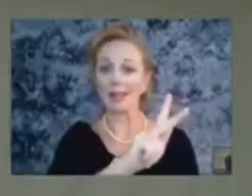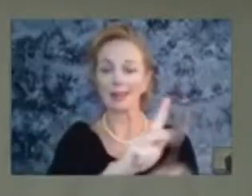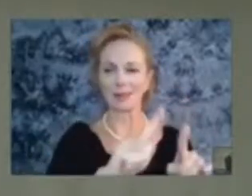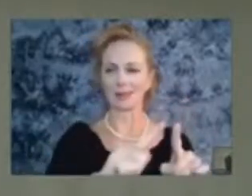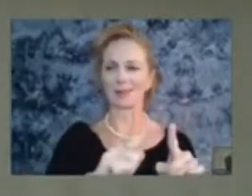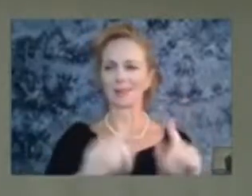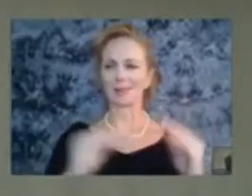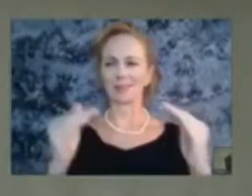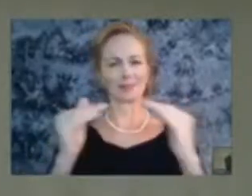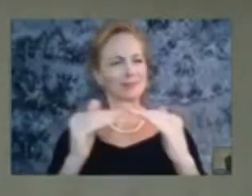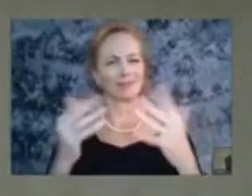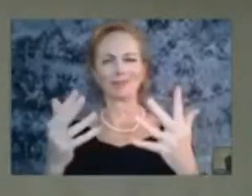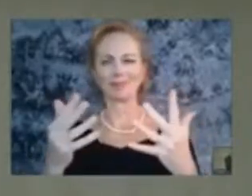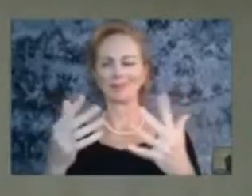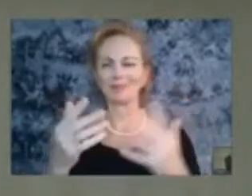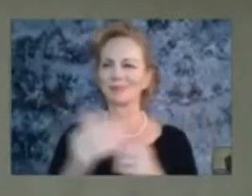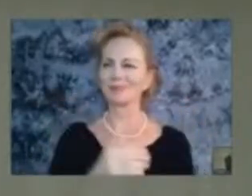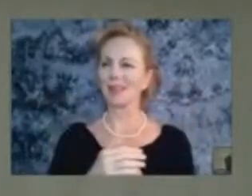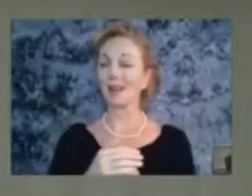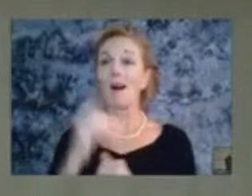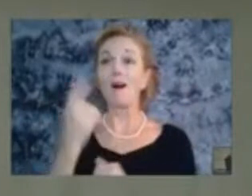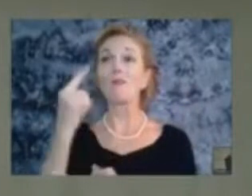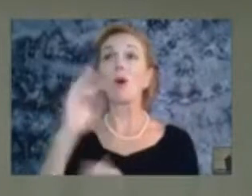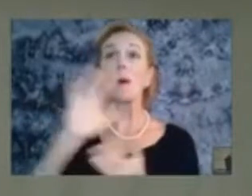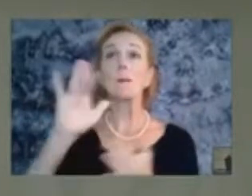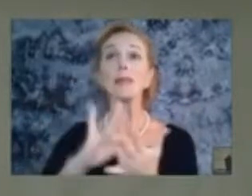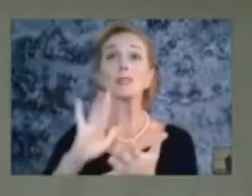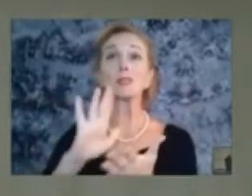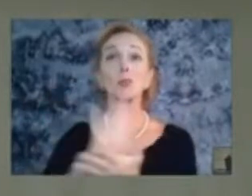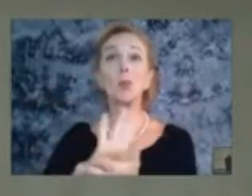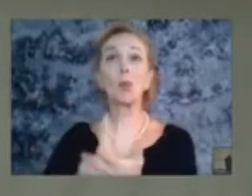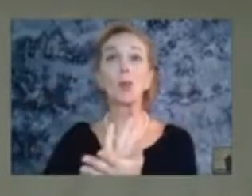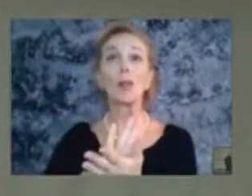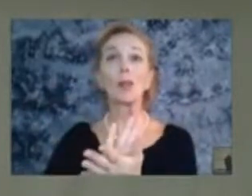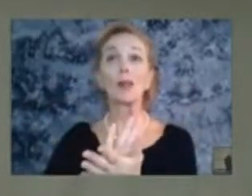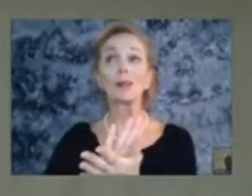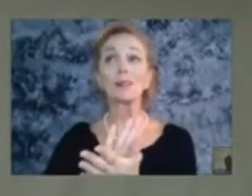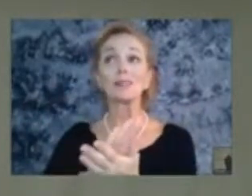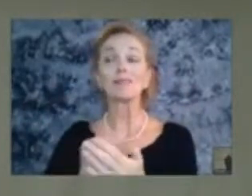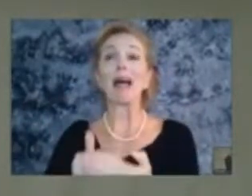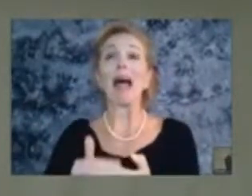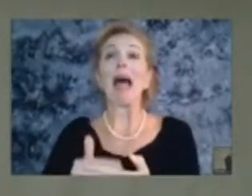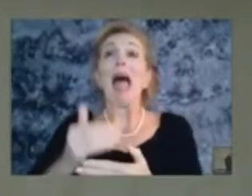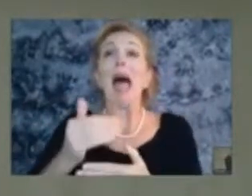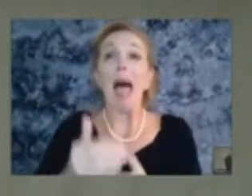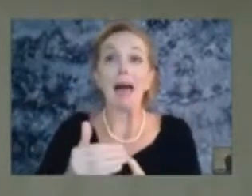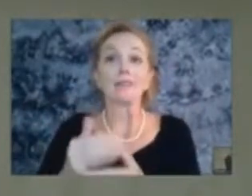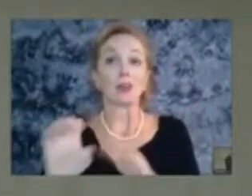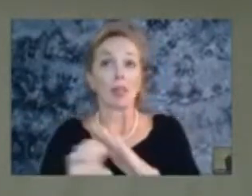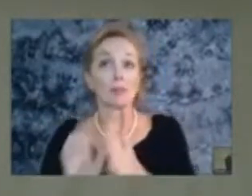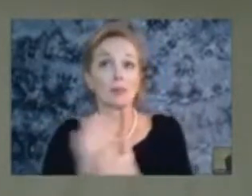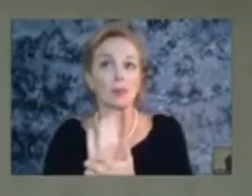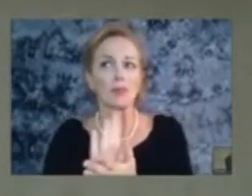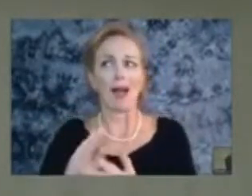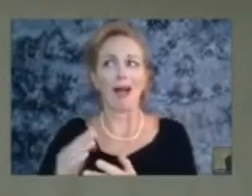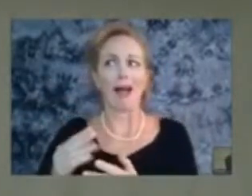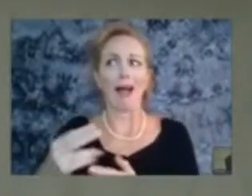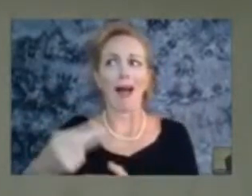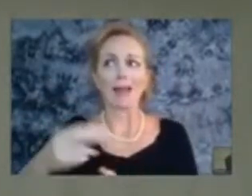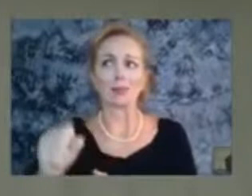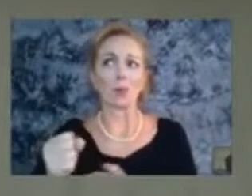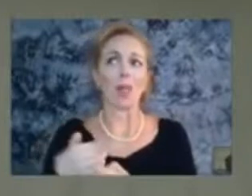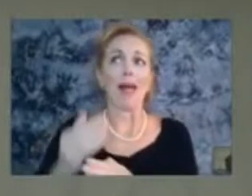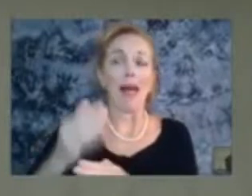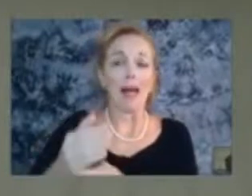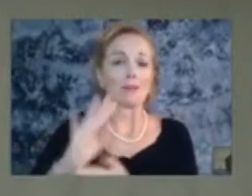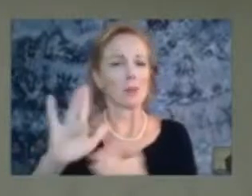for middle school after elementary school, for high school after our middle schoolers, because